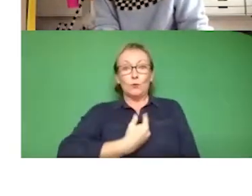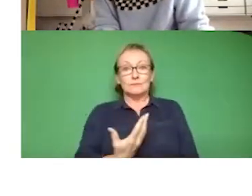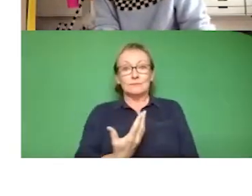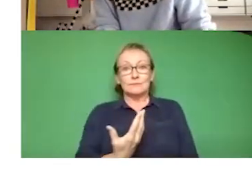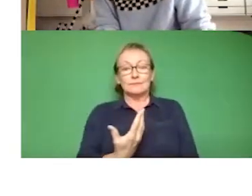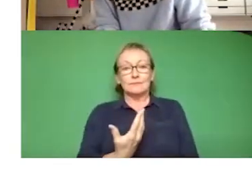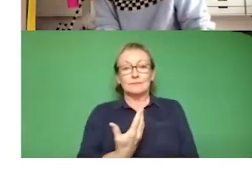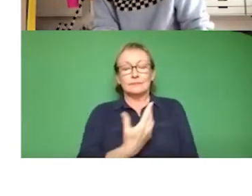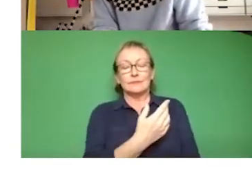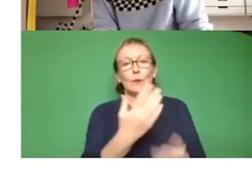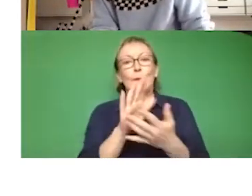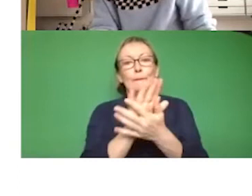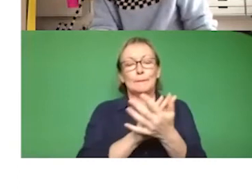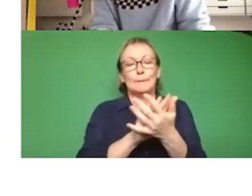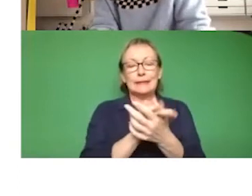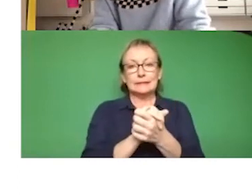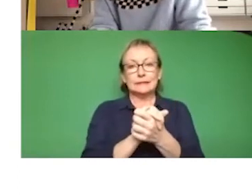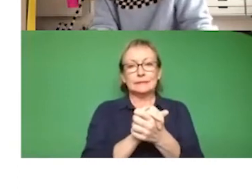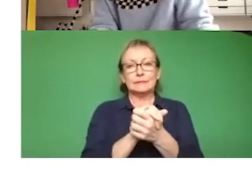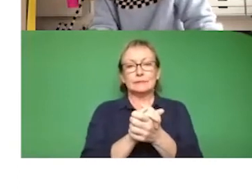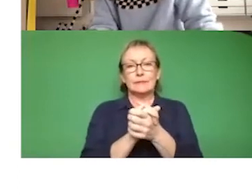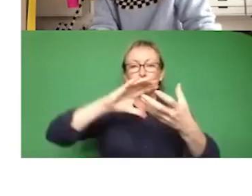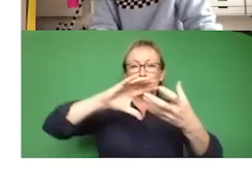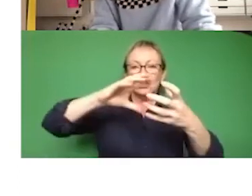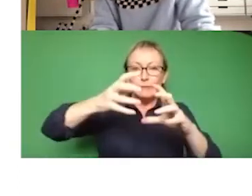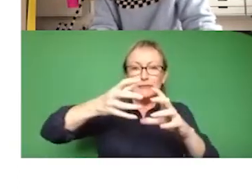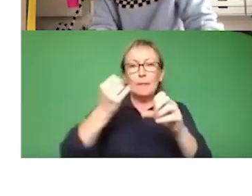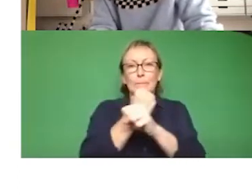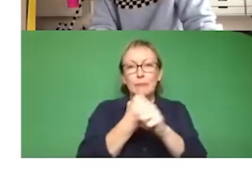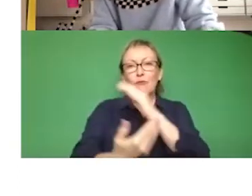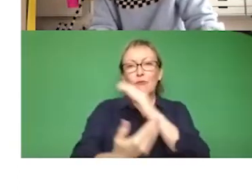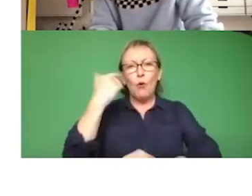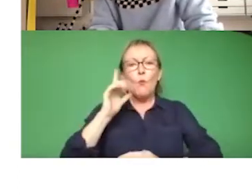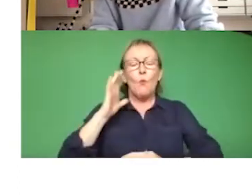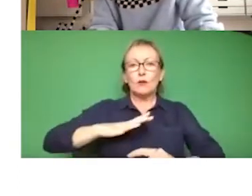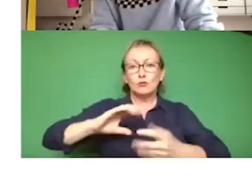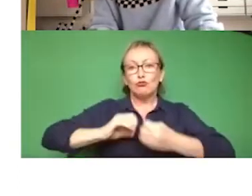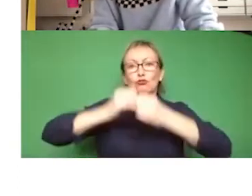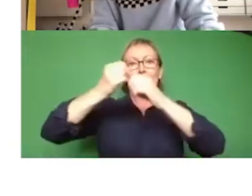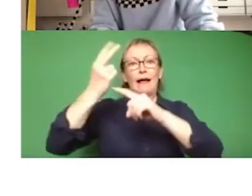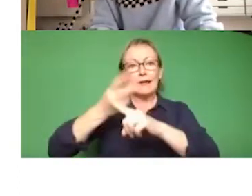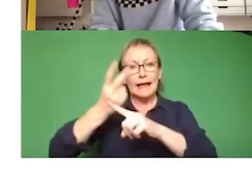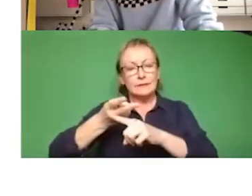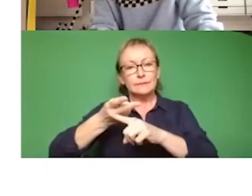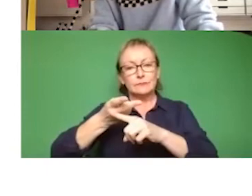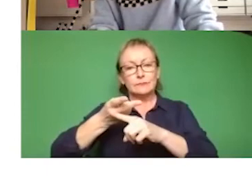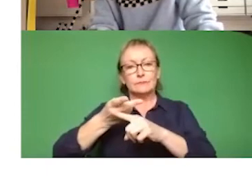there were sort of shapes that we'd done previously that we wanted to sort of recreate. So, for example, we had a tight